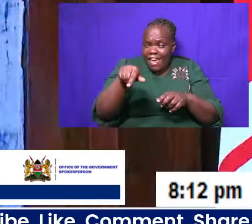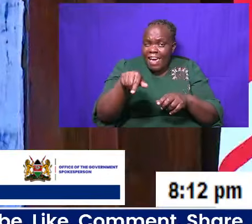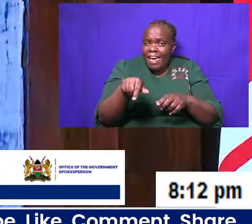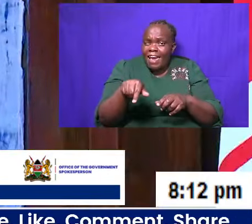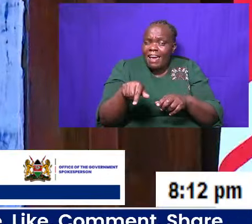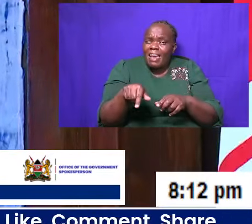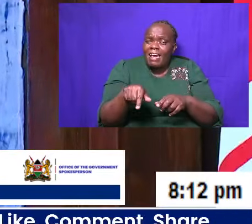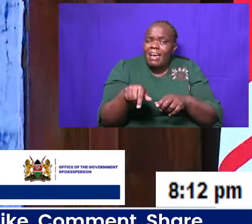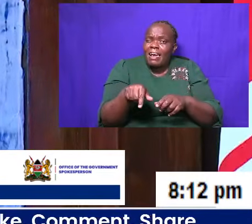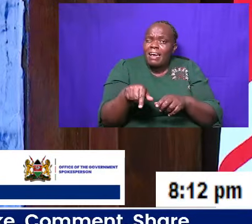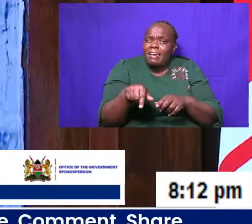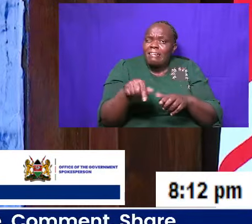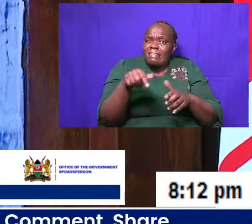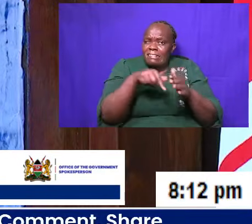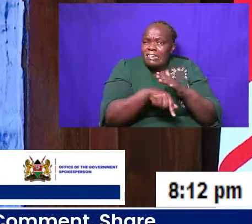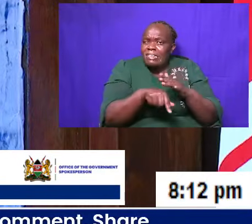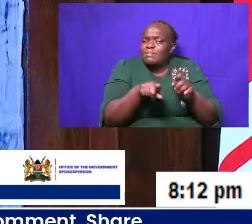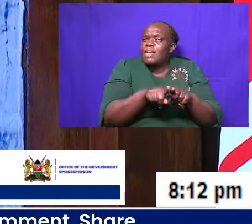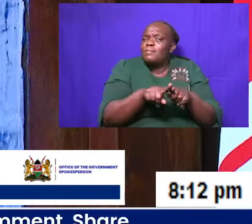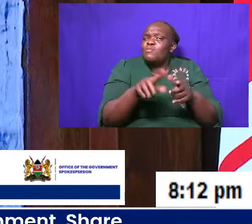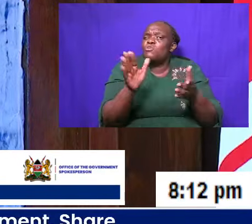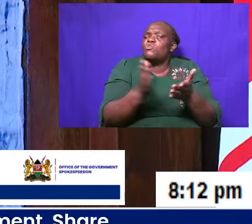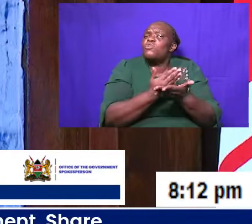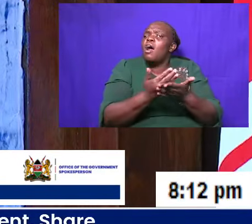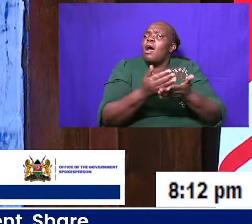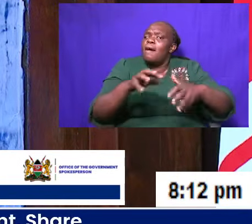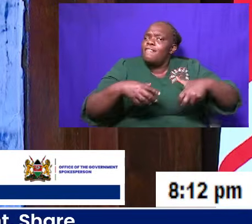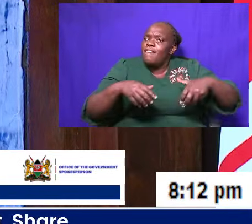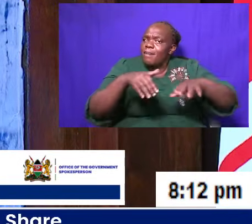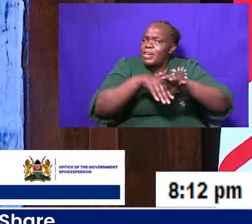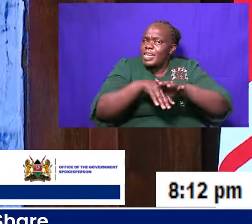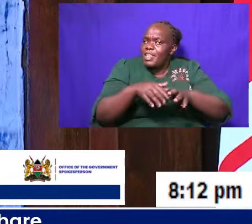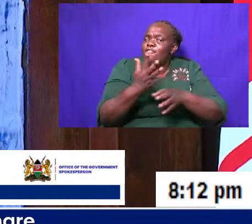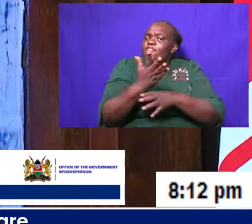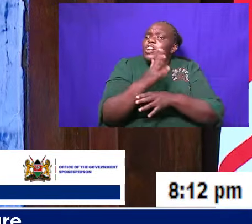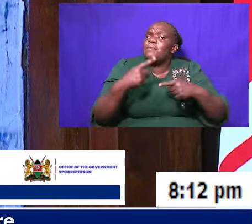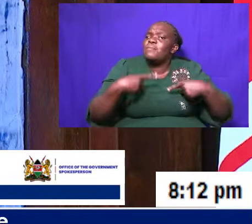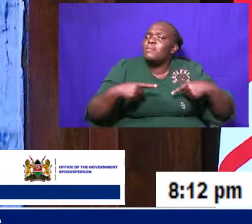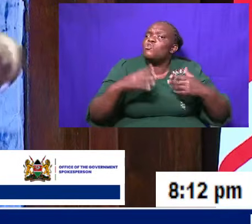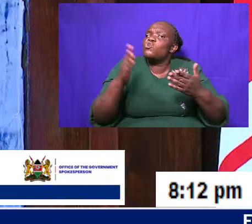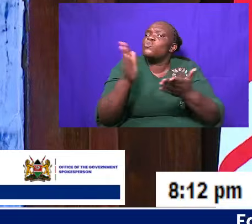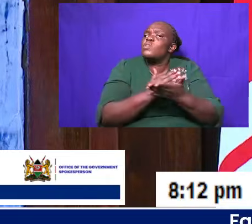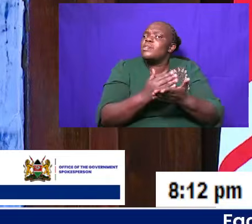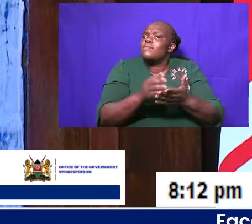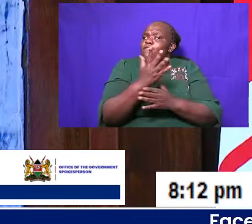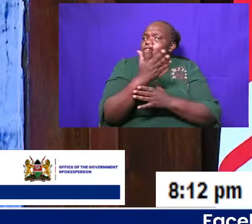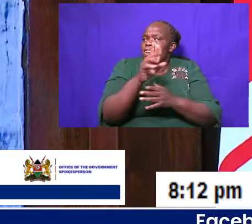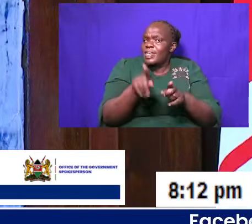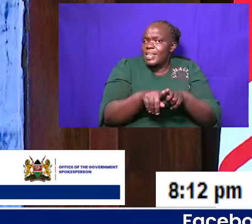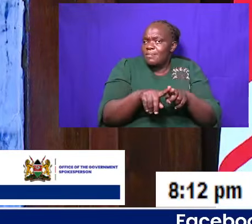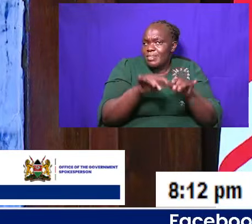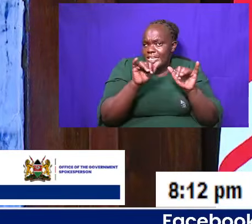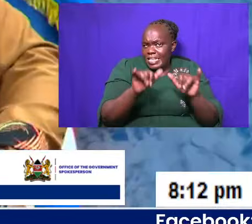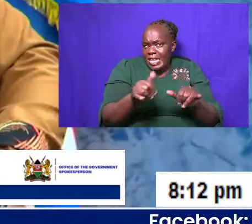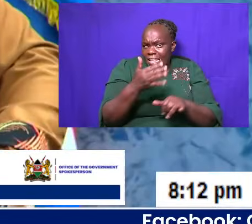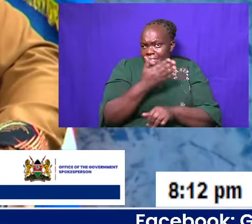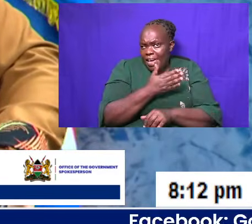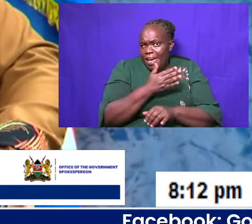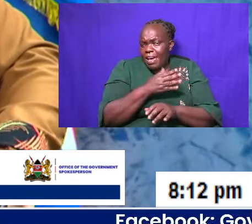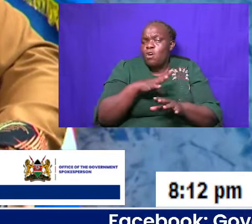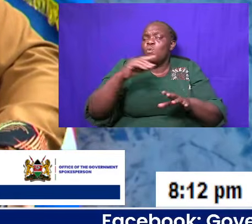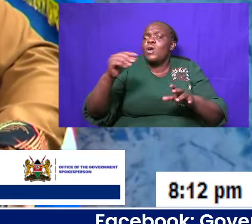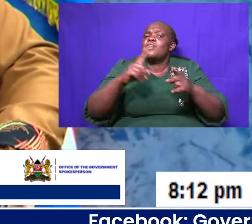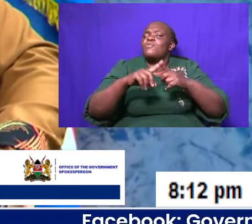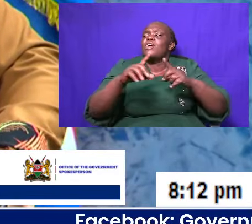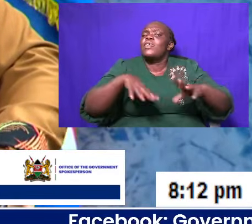then they abolished the farming in the forest. The people got out of the forest, but they settled along the forest. And I remember we went with the president. I think